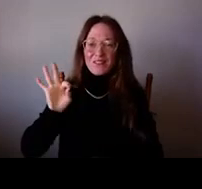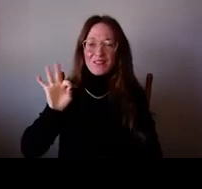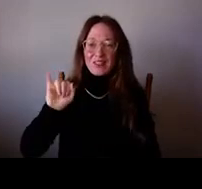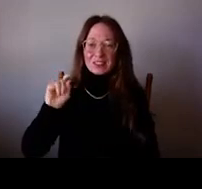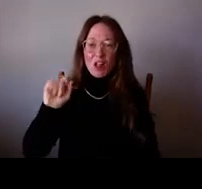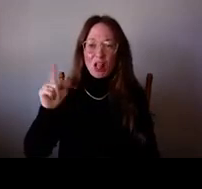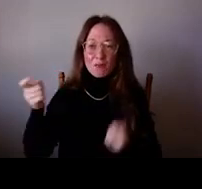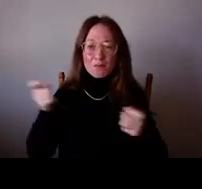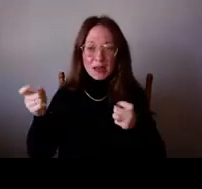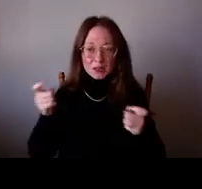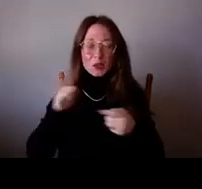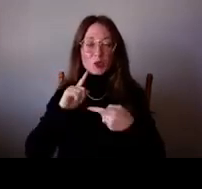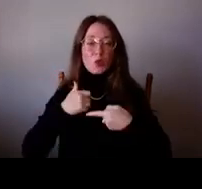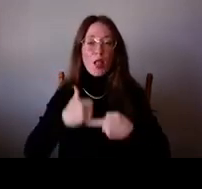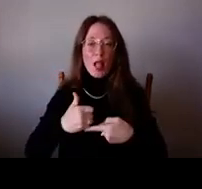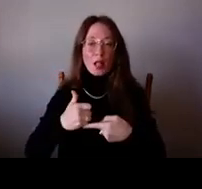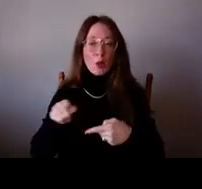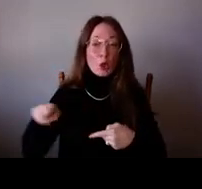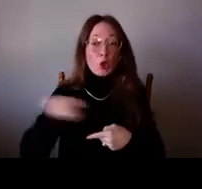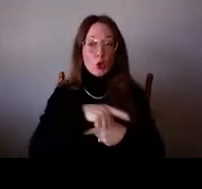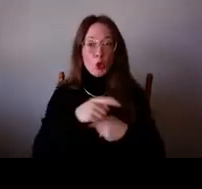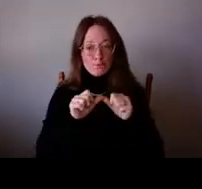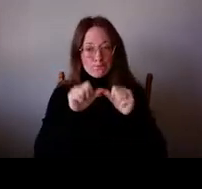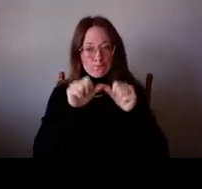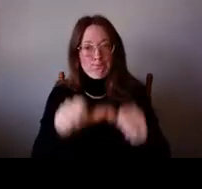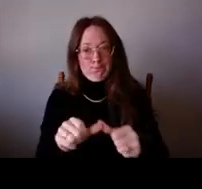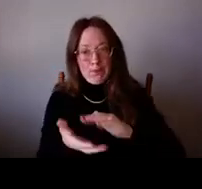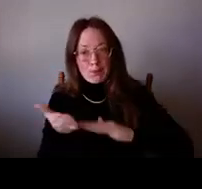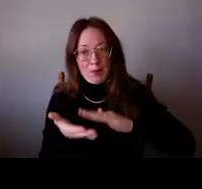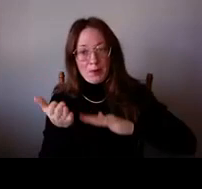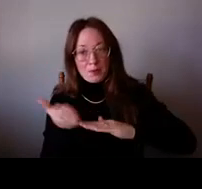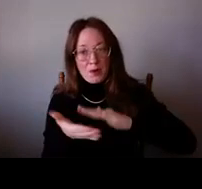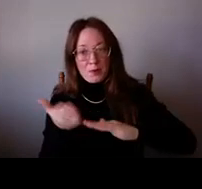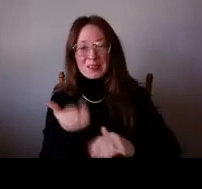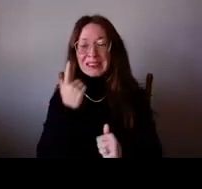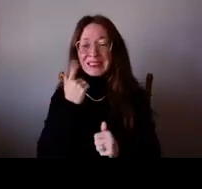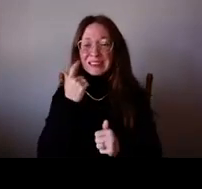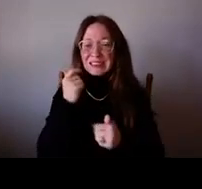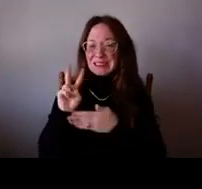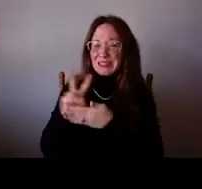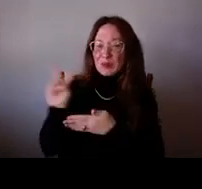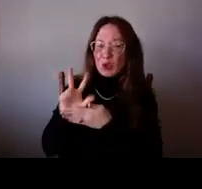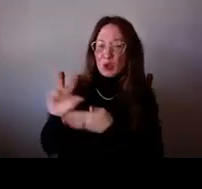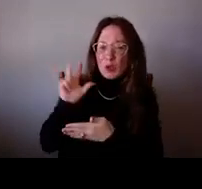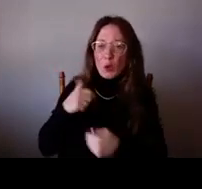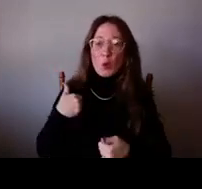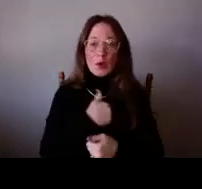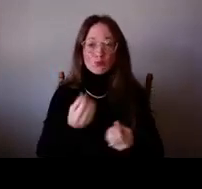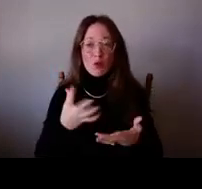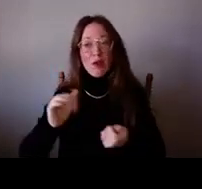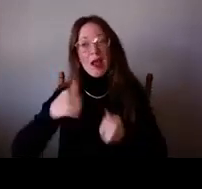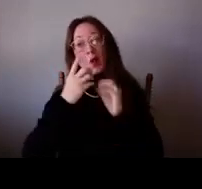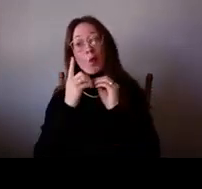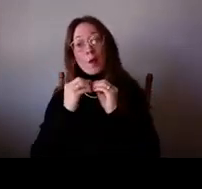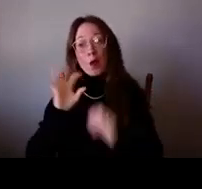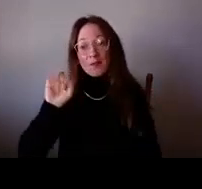to help you provide continuity of operations. And just a few weeks ago, we issued an additional FAQ document to address